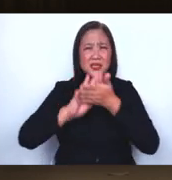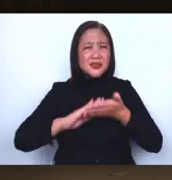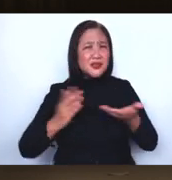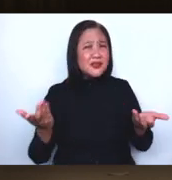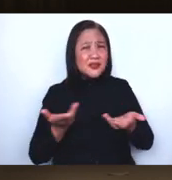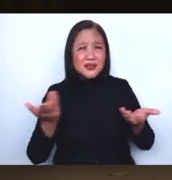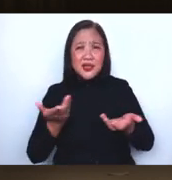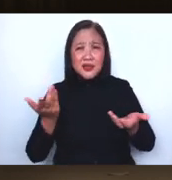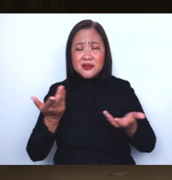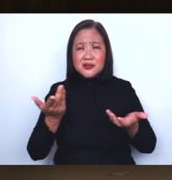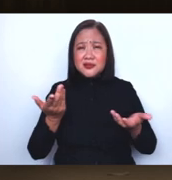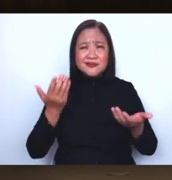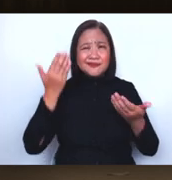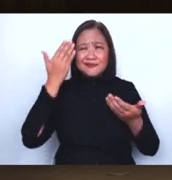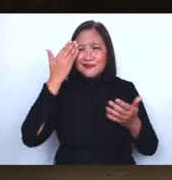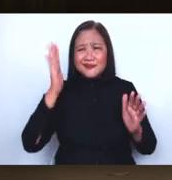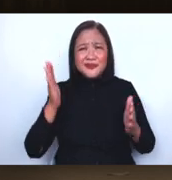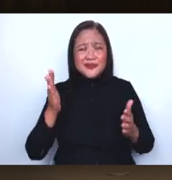Peace, where could I find it?